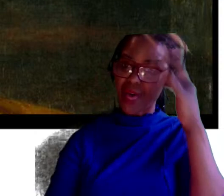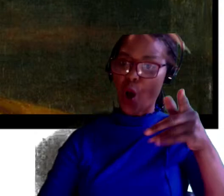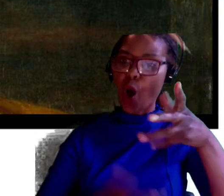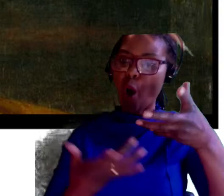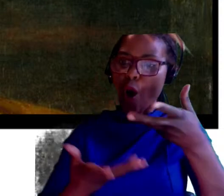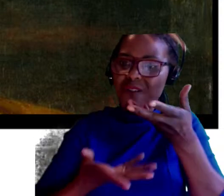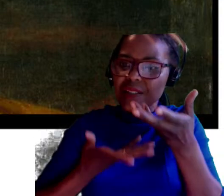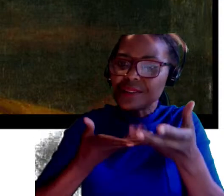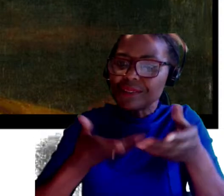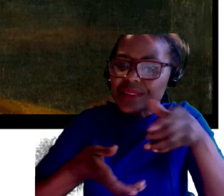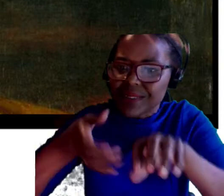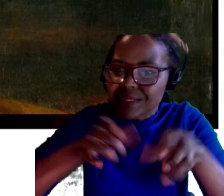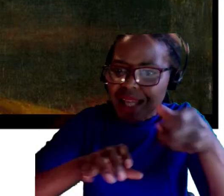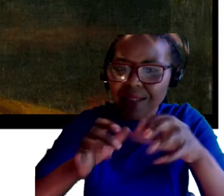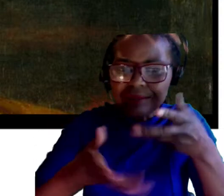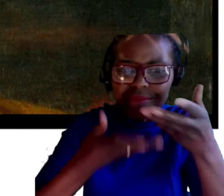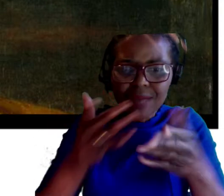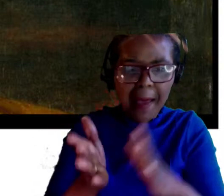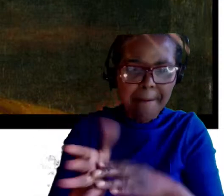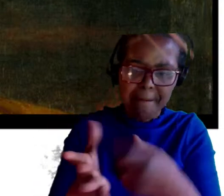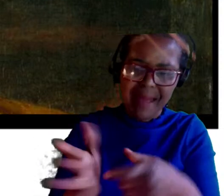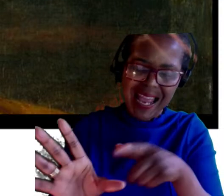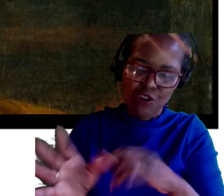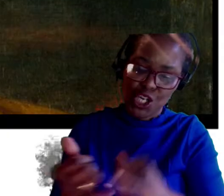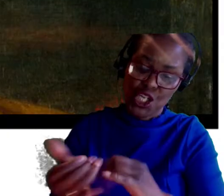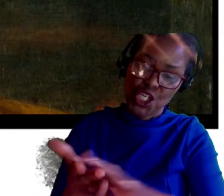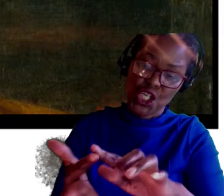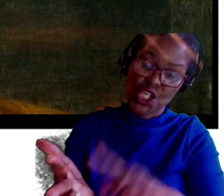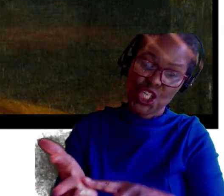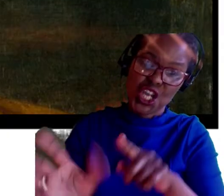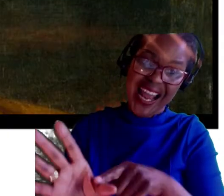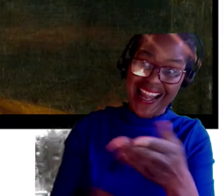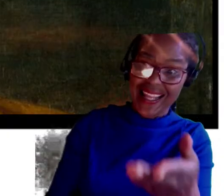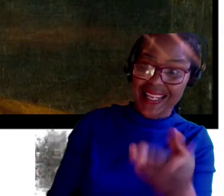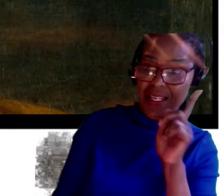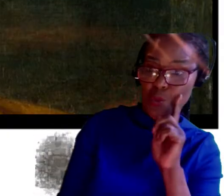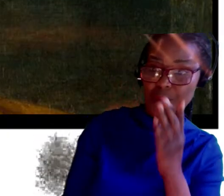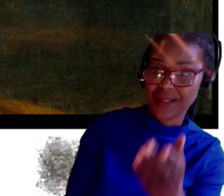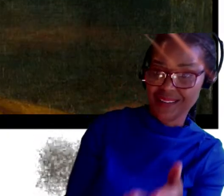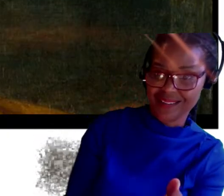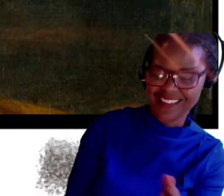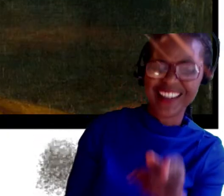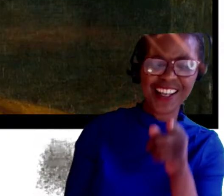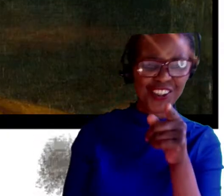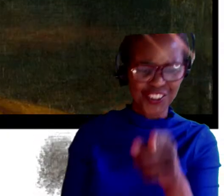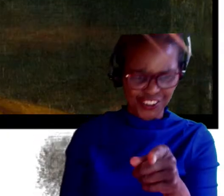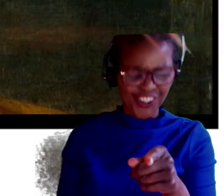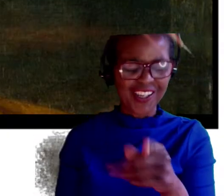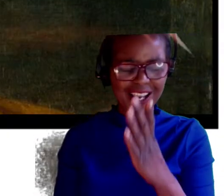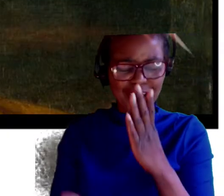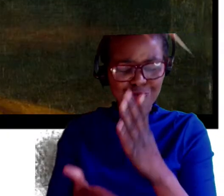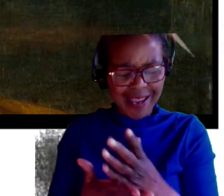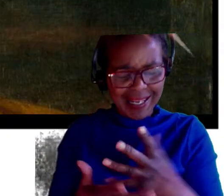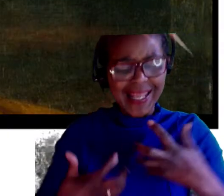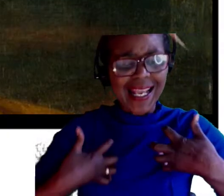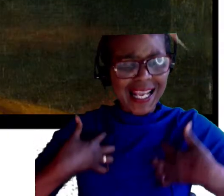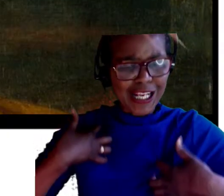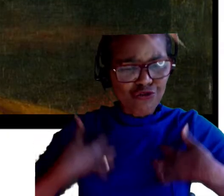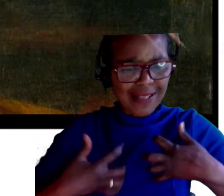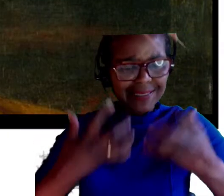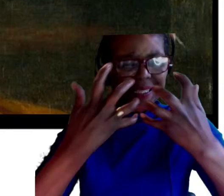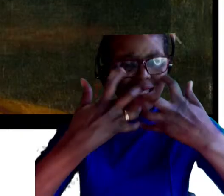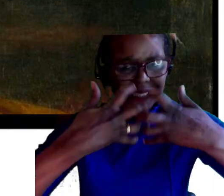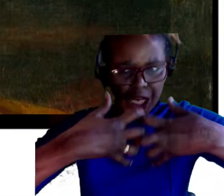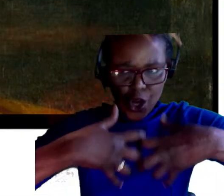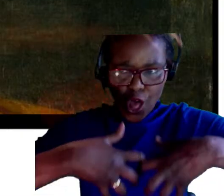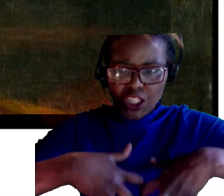wrote Frankenstein, she was almost entirely concerned with the emotional and dramatic ramifications of a technology, and in